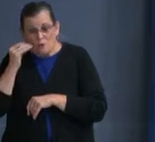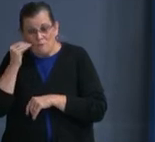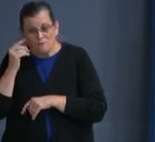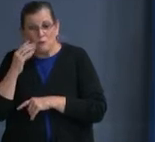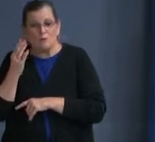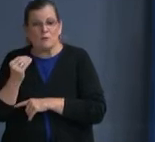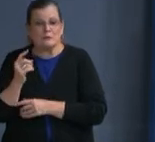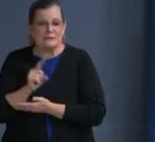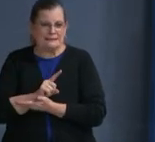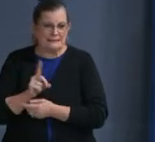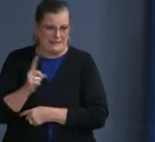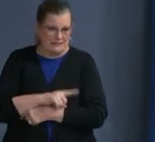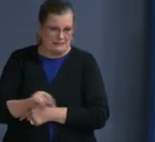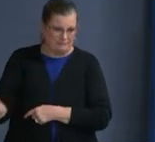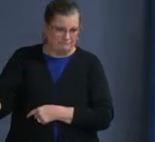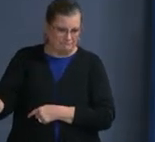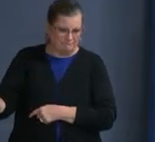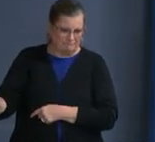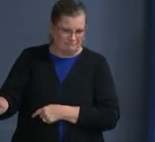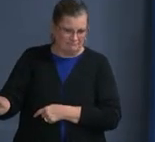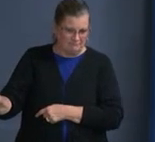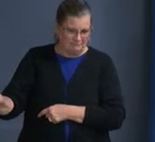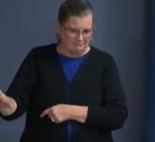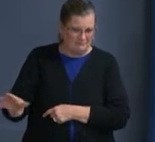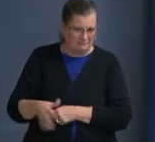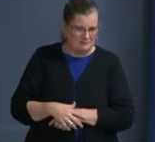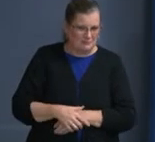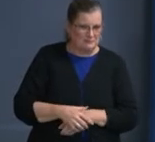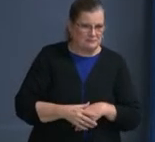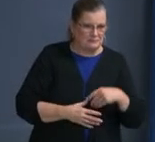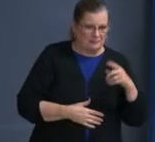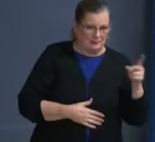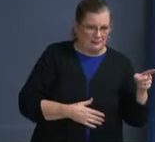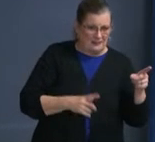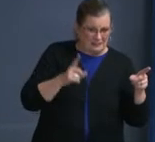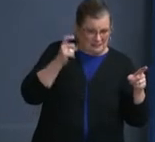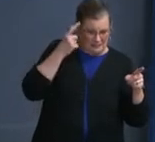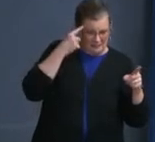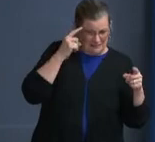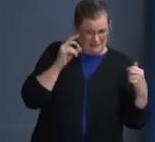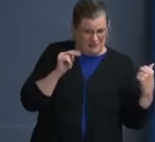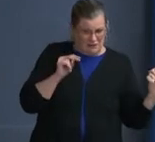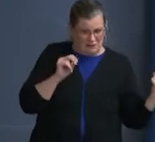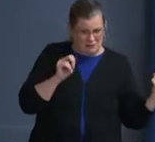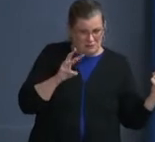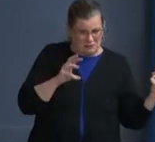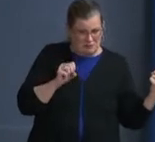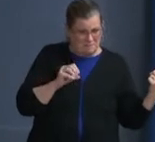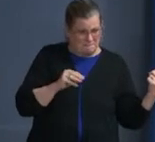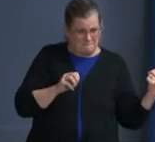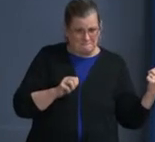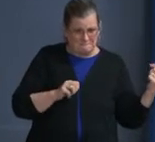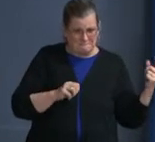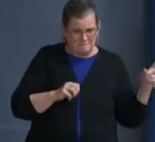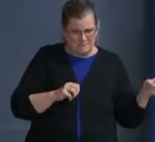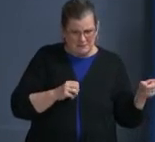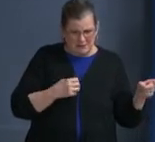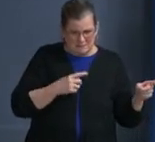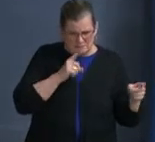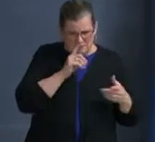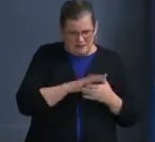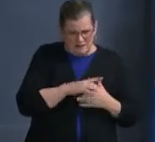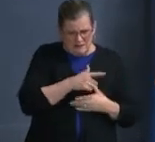days. Yes. I'm wondering about, over the weekend, I believe you released a number of weapons that